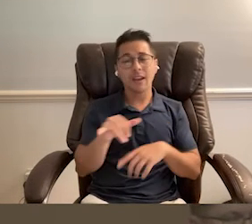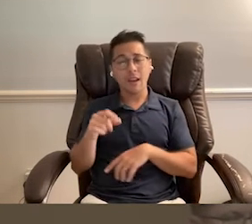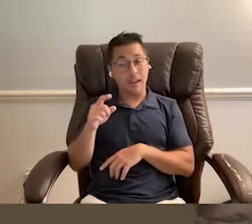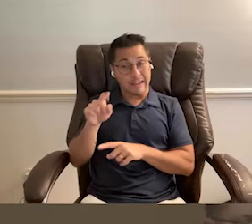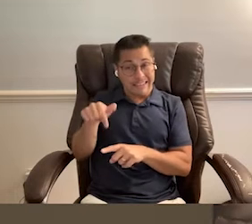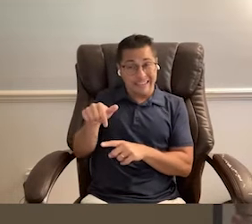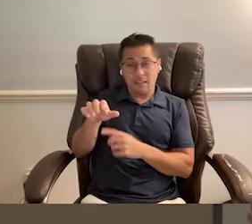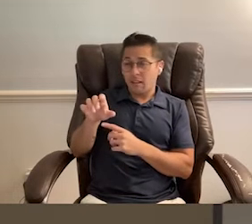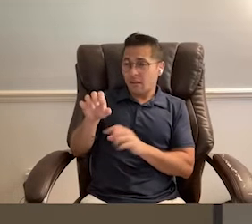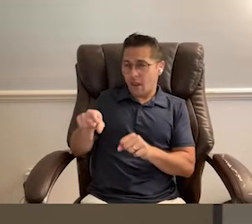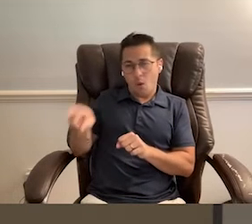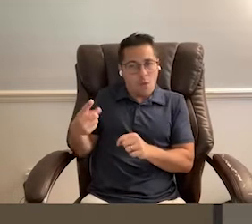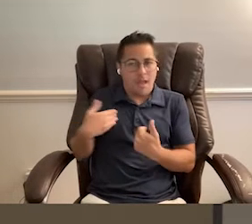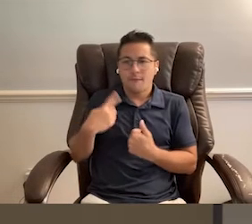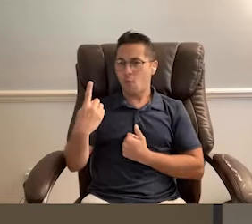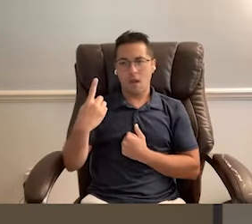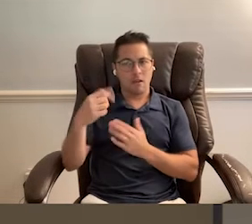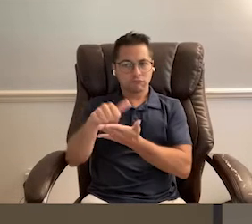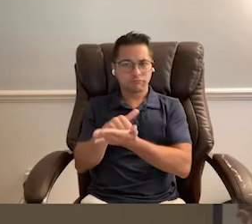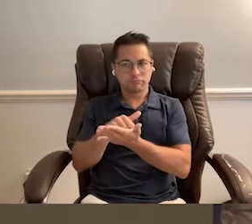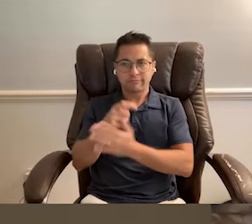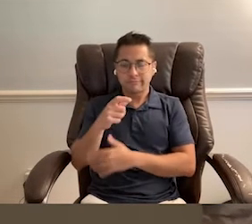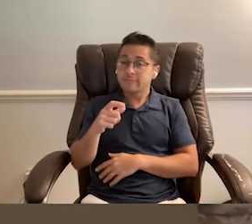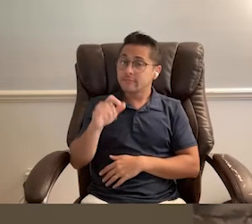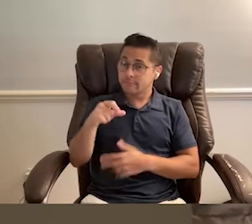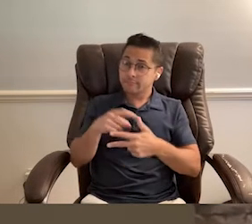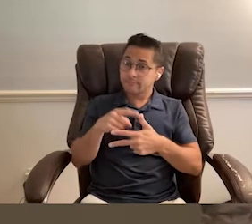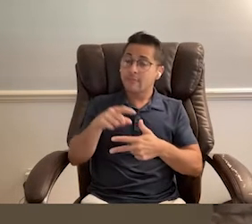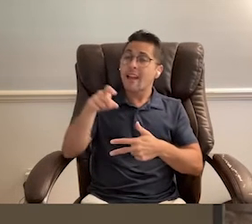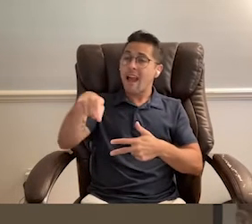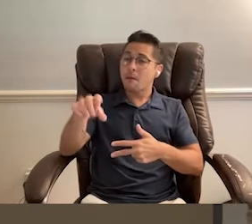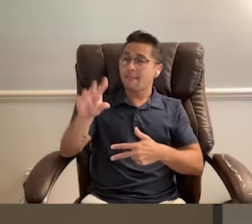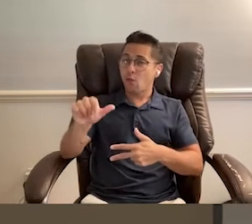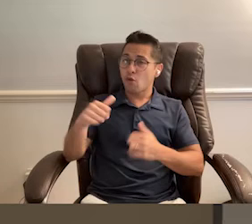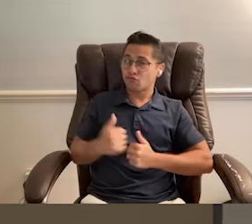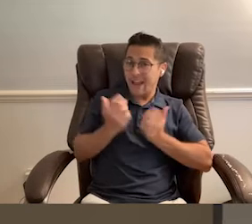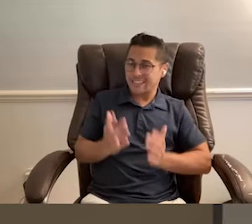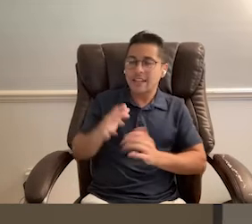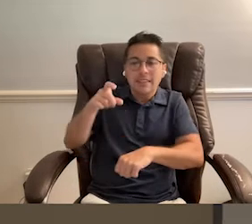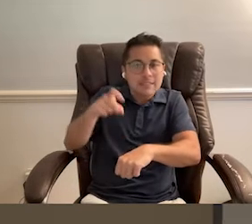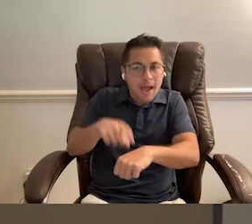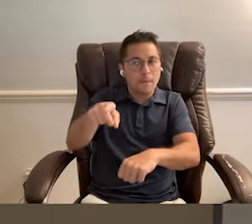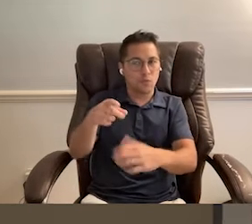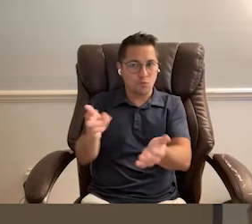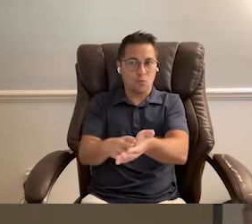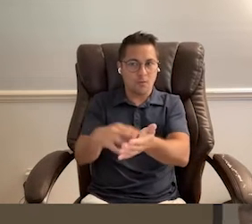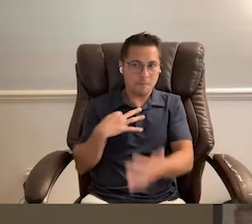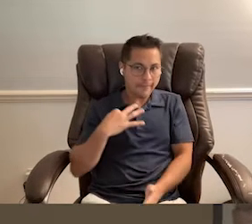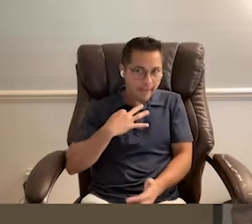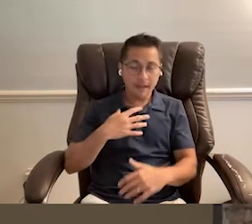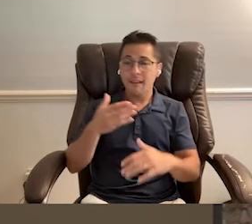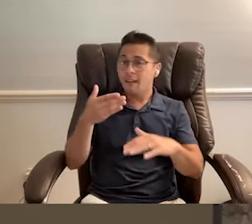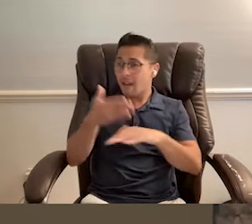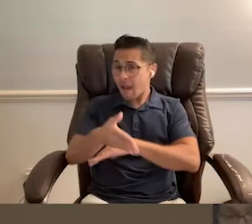nationwide. So the eligibility requirements. 1, you have to be a Florida resident at the time you apply. After that, you move out of the state, you can take